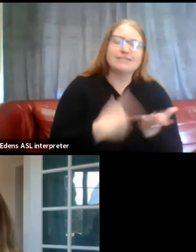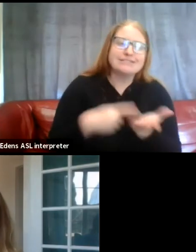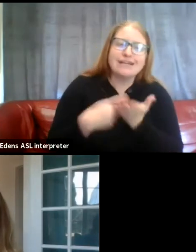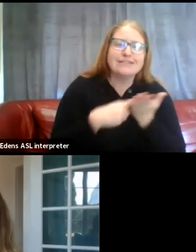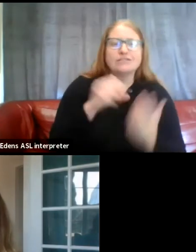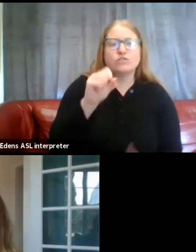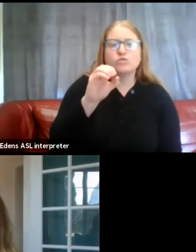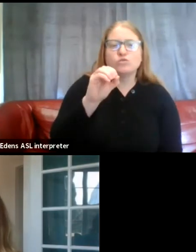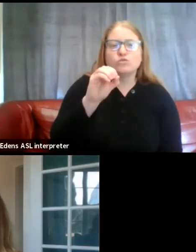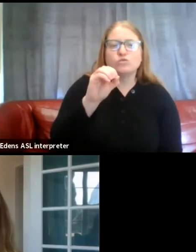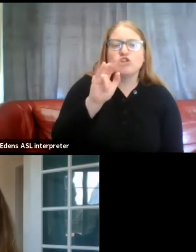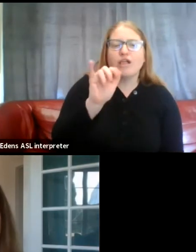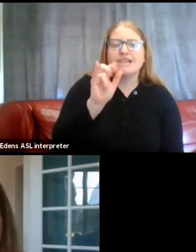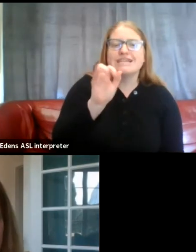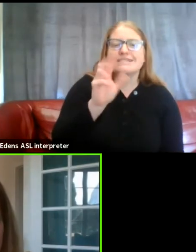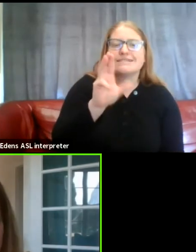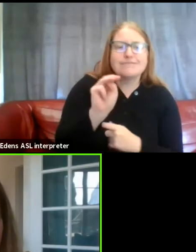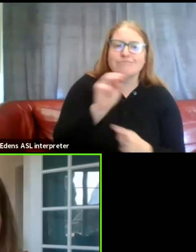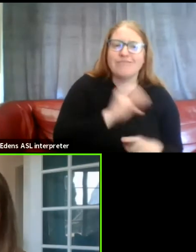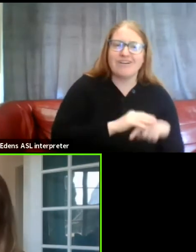know, the characters—